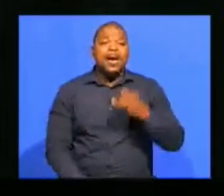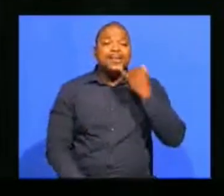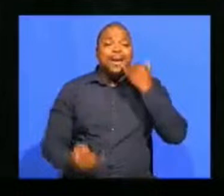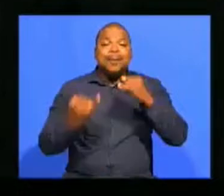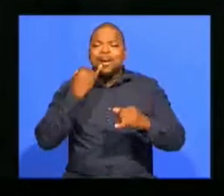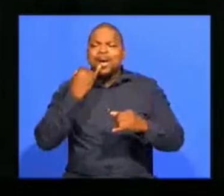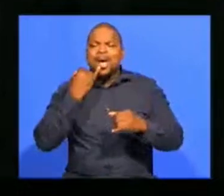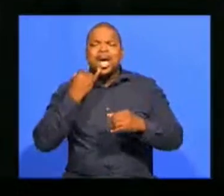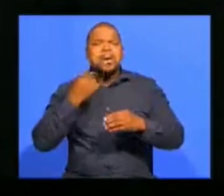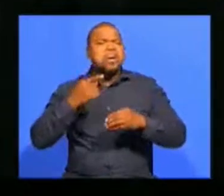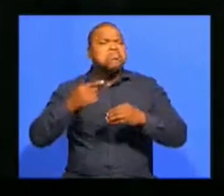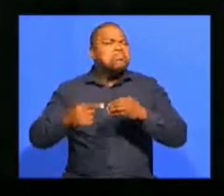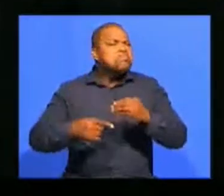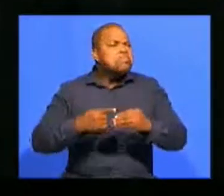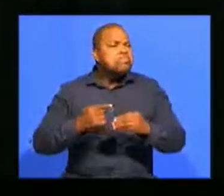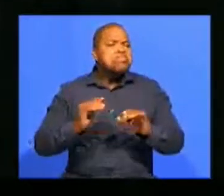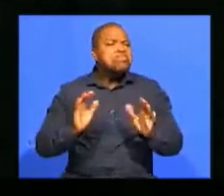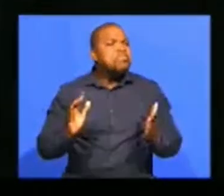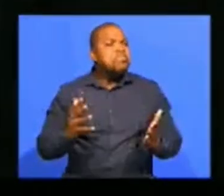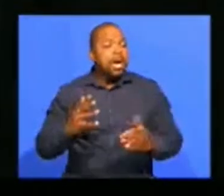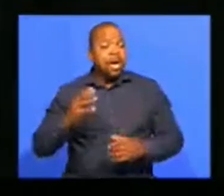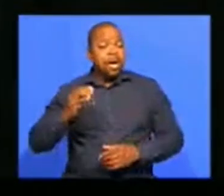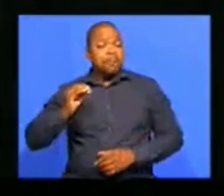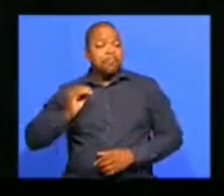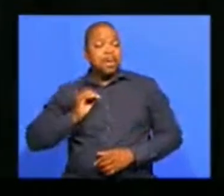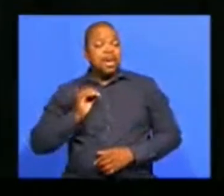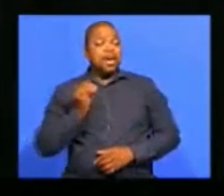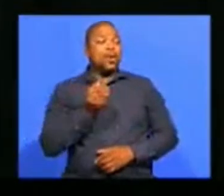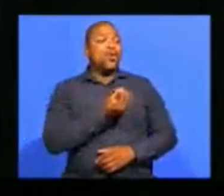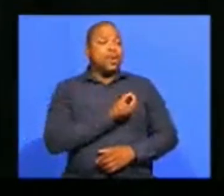issues around our